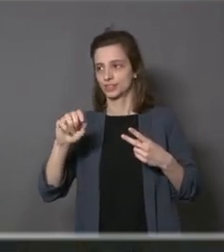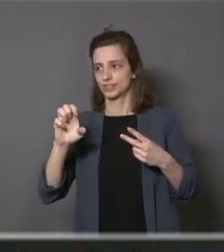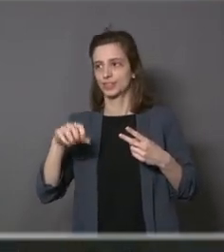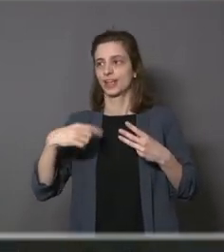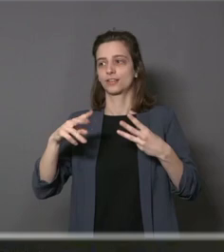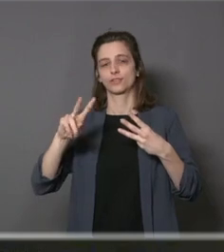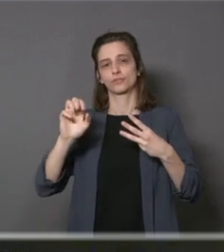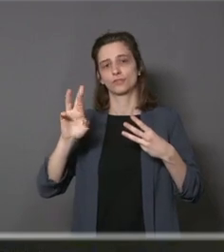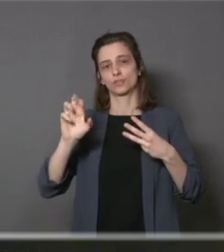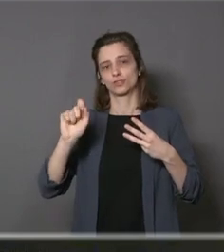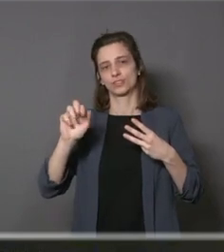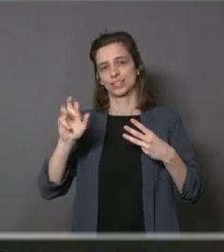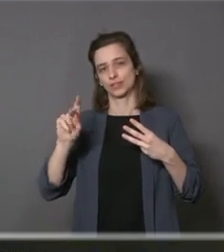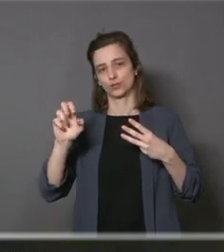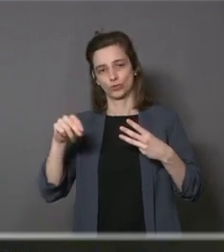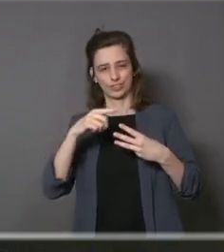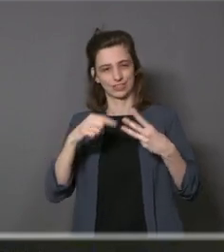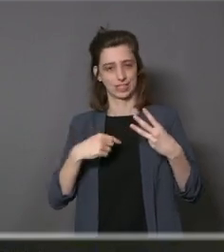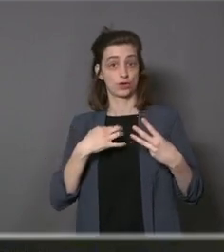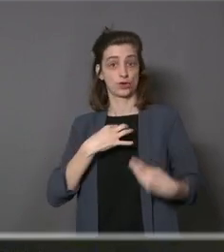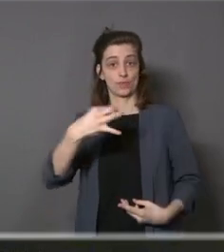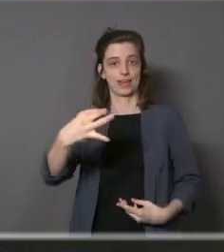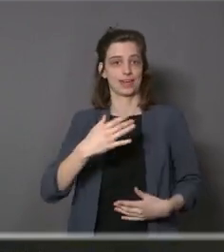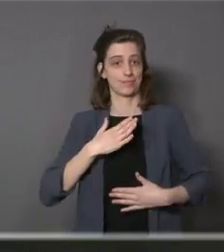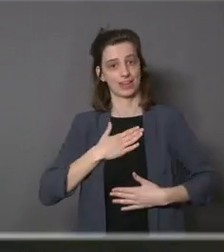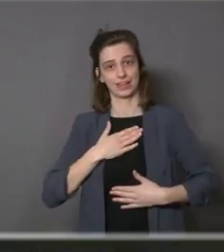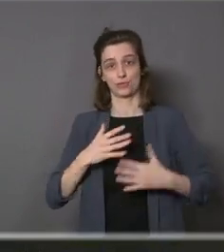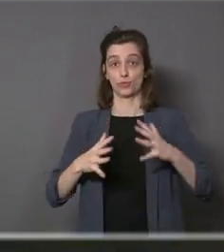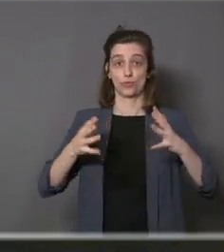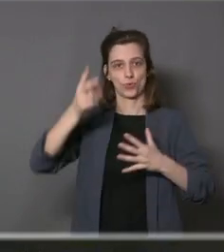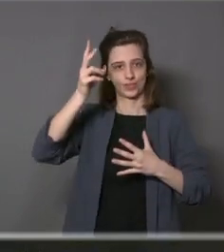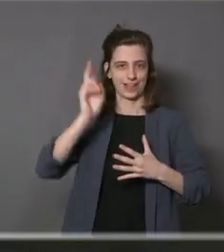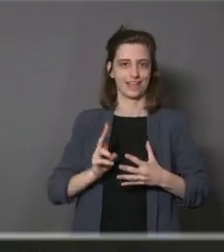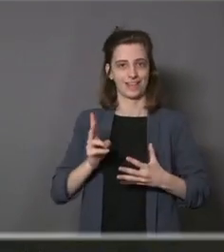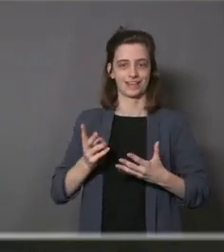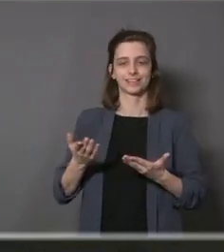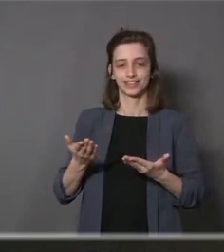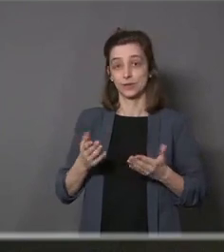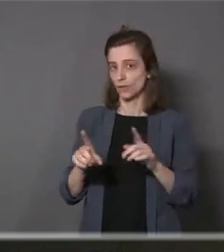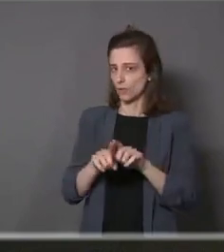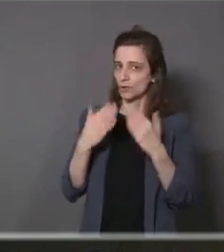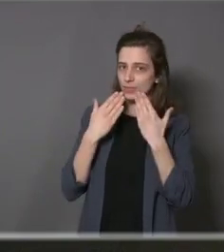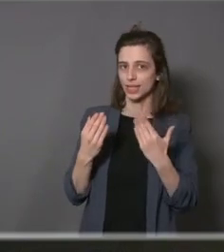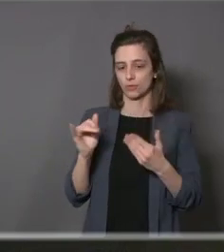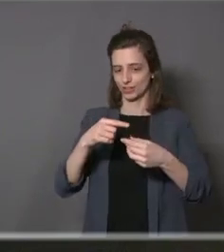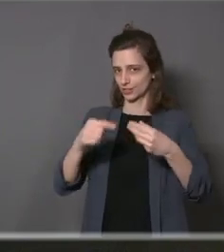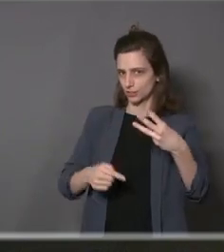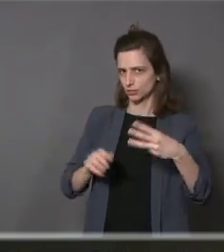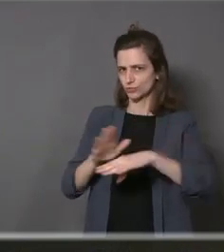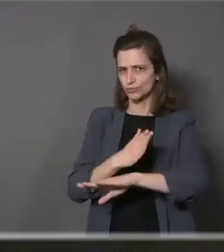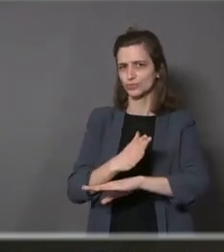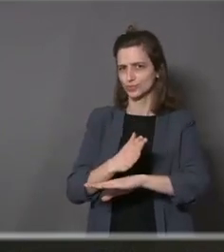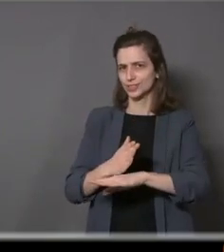for nominating me for this great honor and for all that they personally do for science and